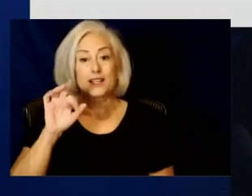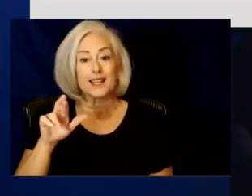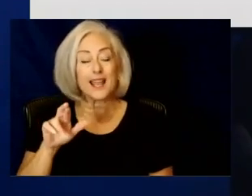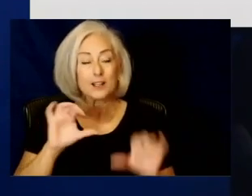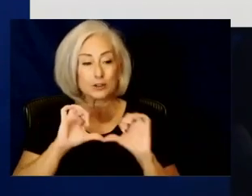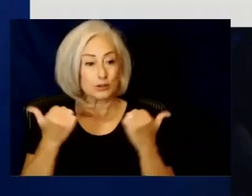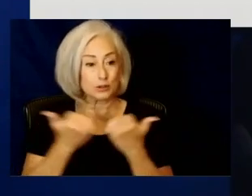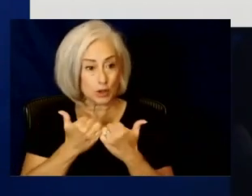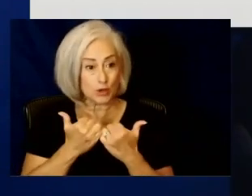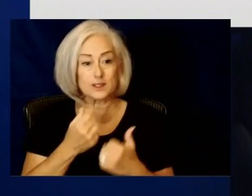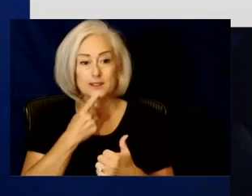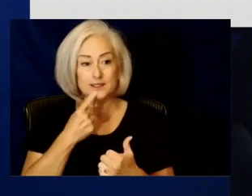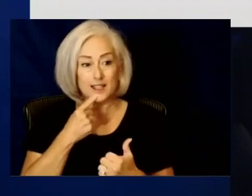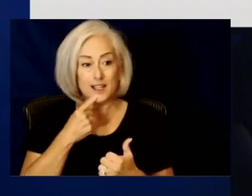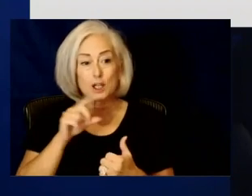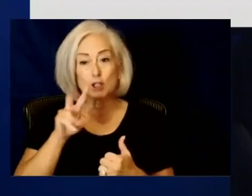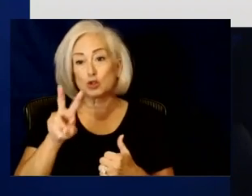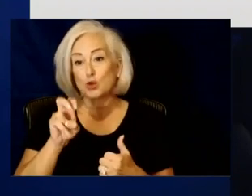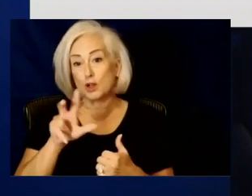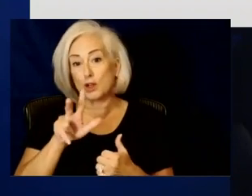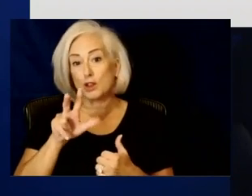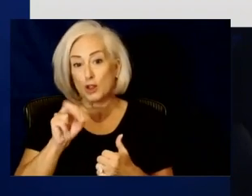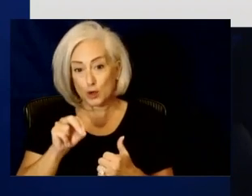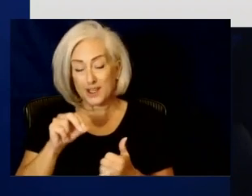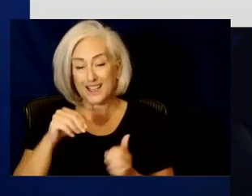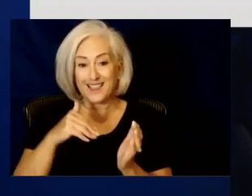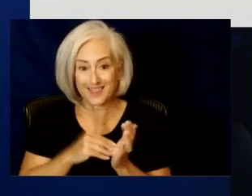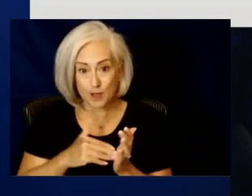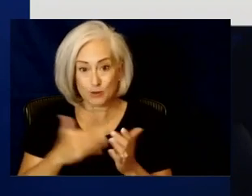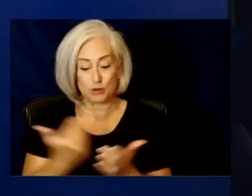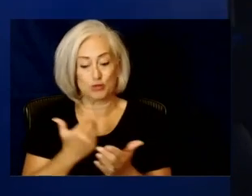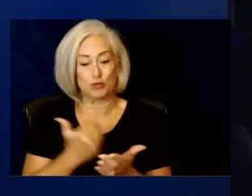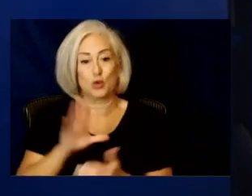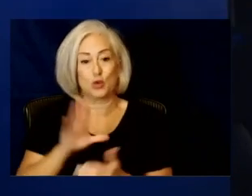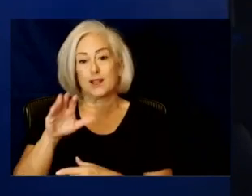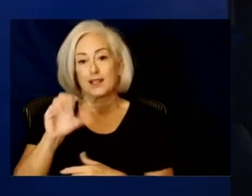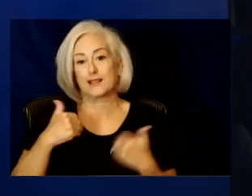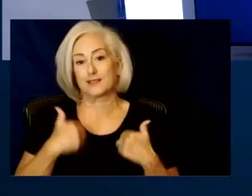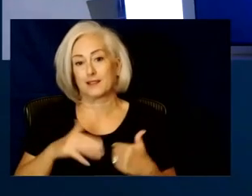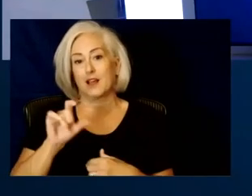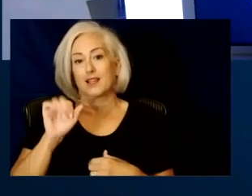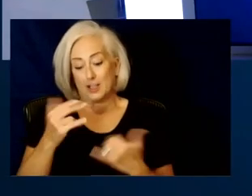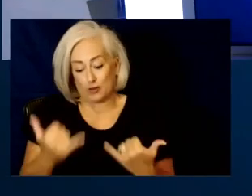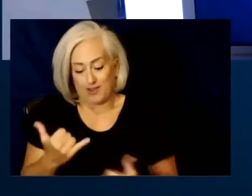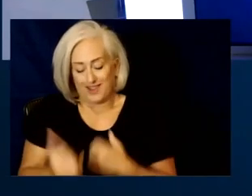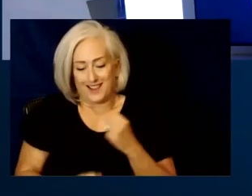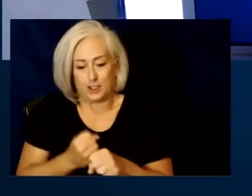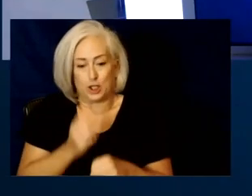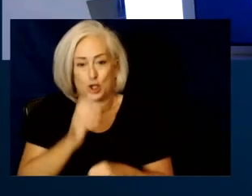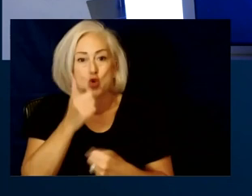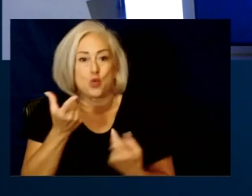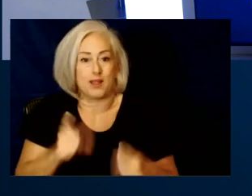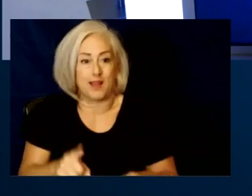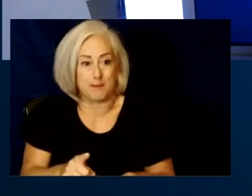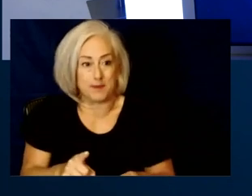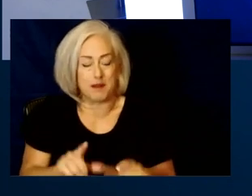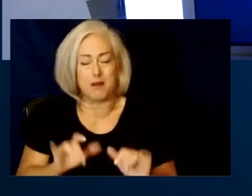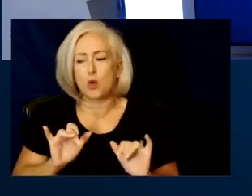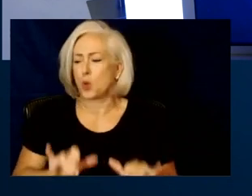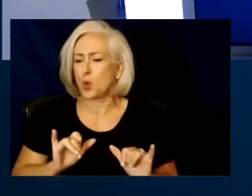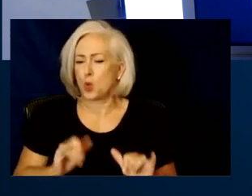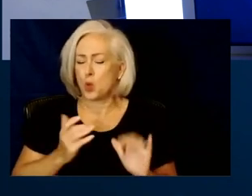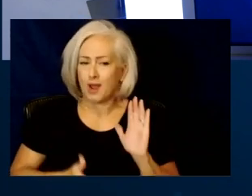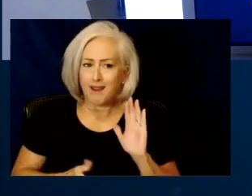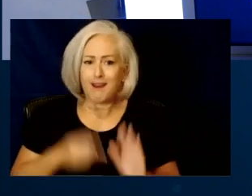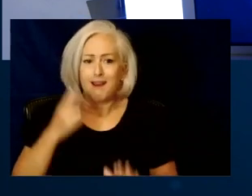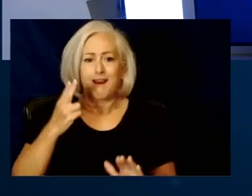230,000 new cases of lung cancer this year. Let's turn to our guests. Doctors, those are really high numbers,